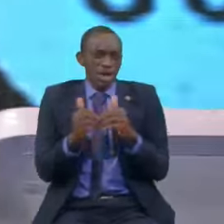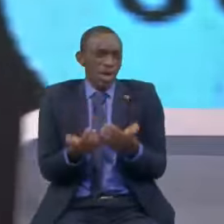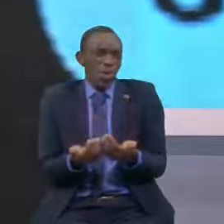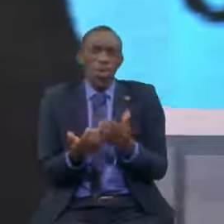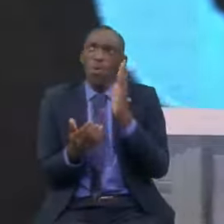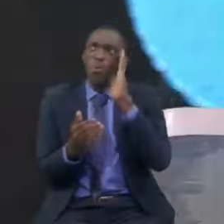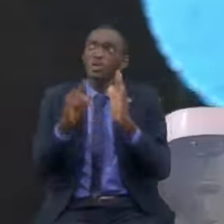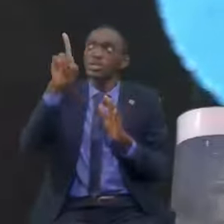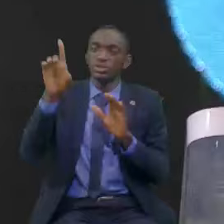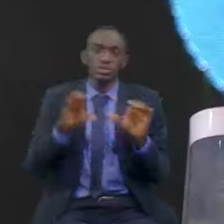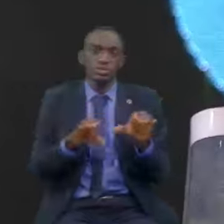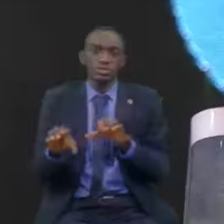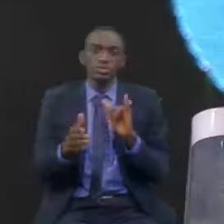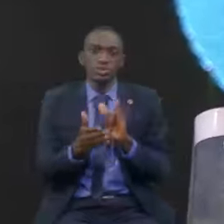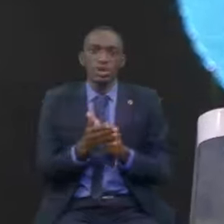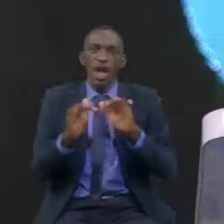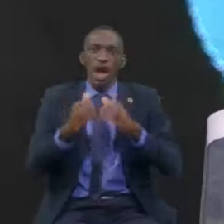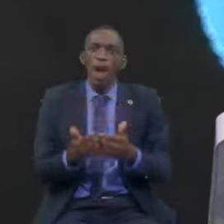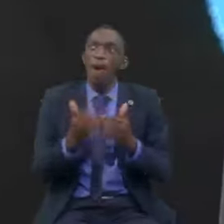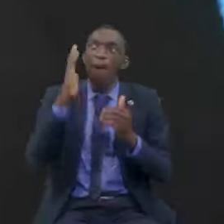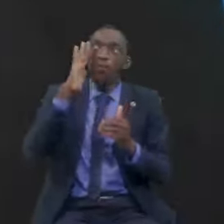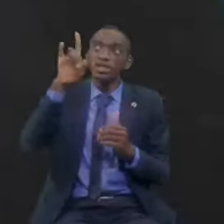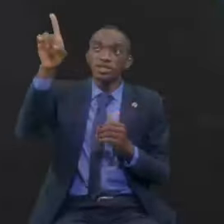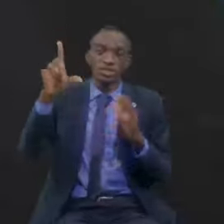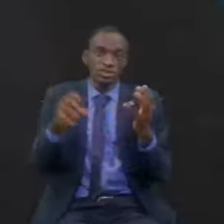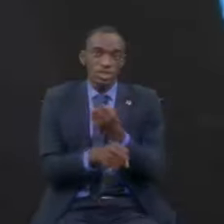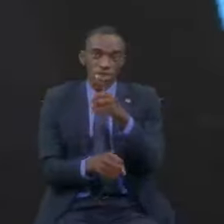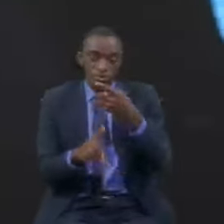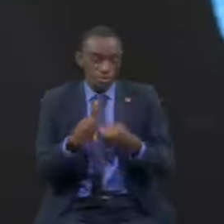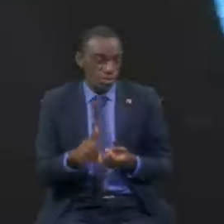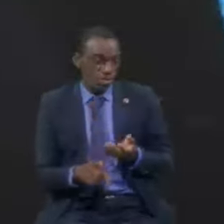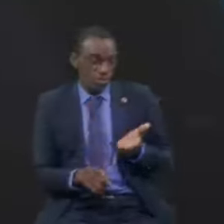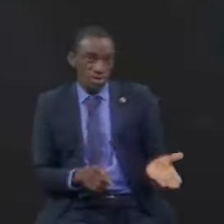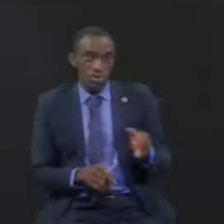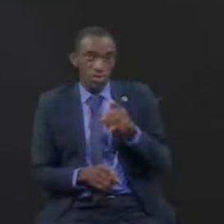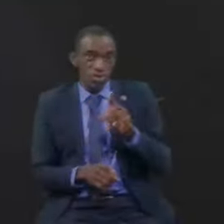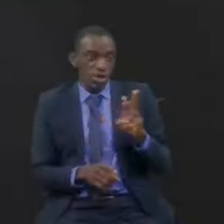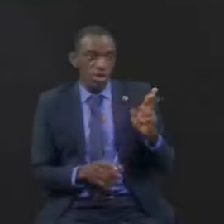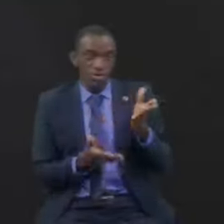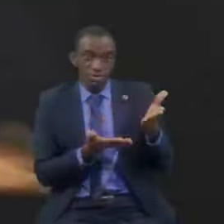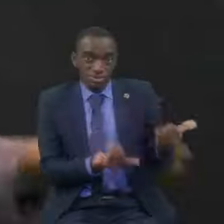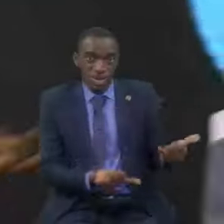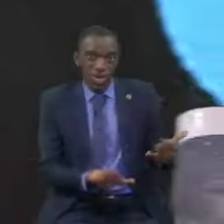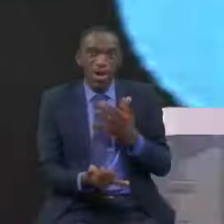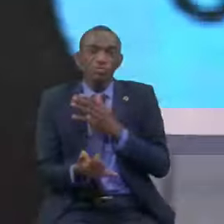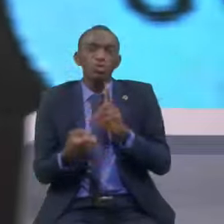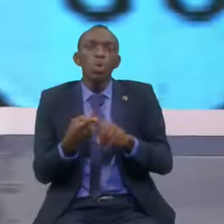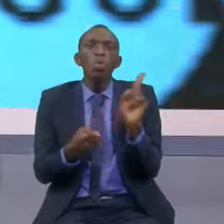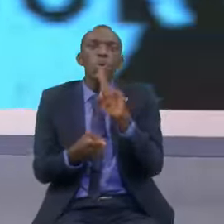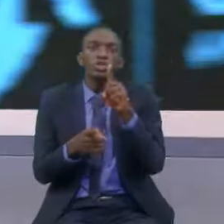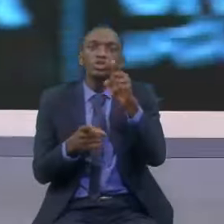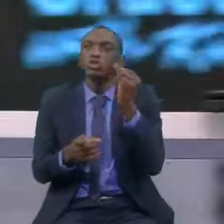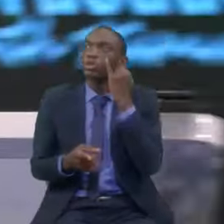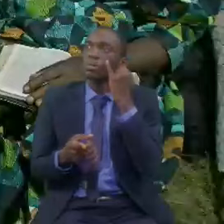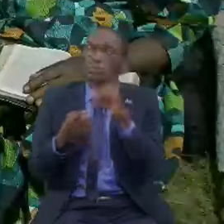How will he take you from where you are now to where you ought to be? How will he